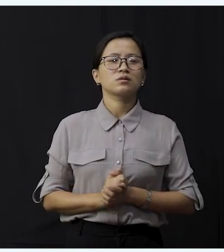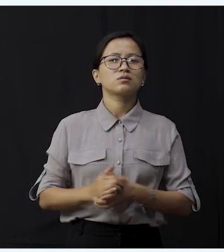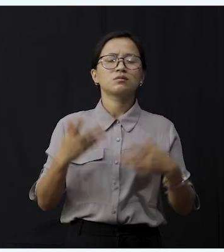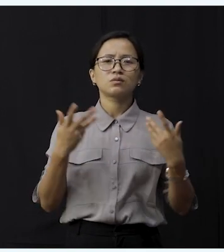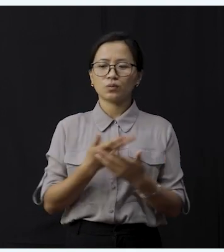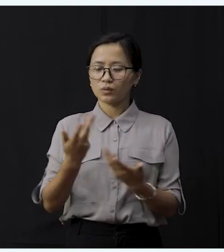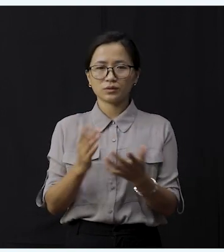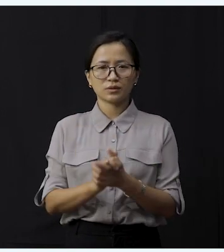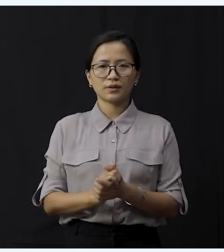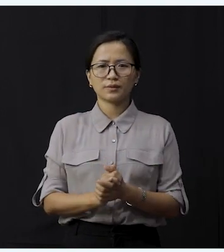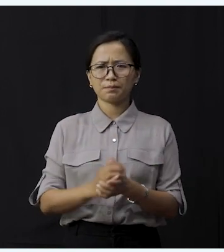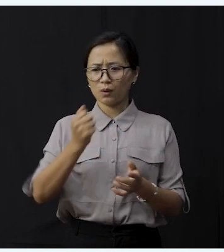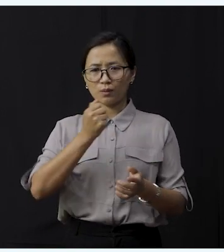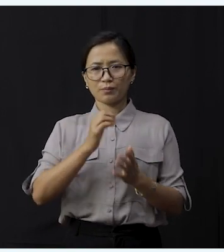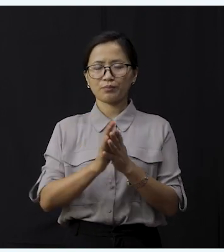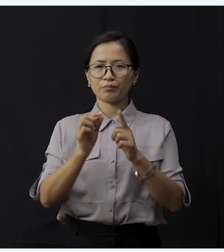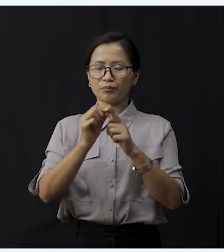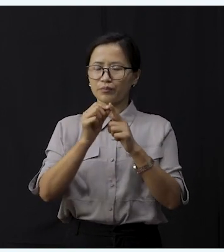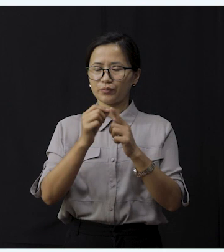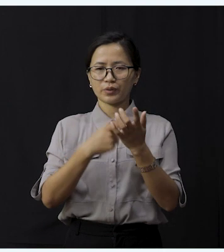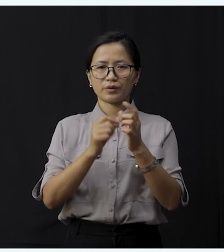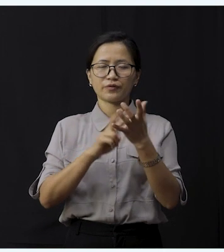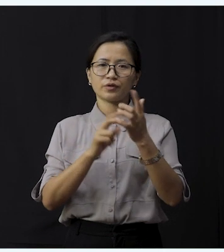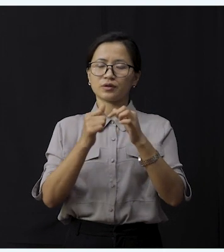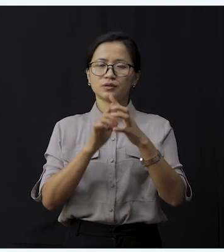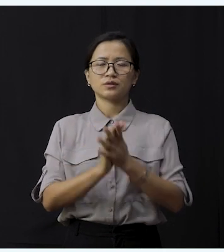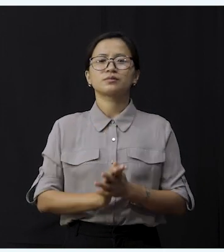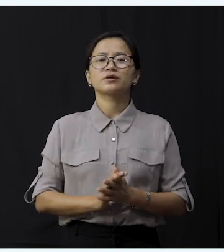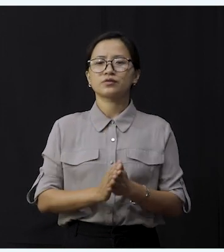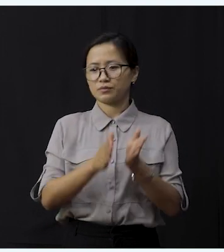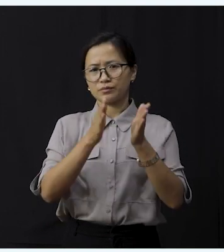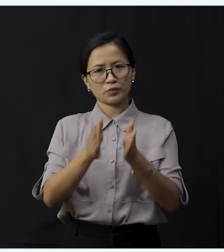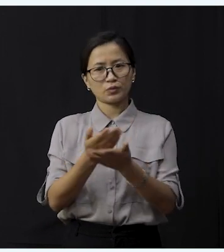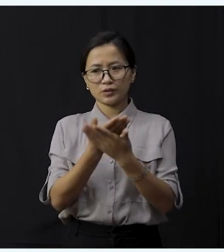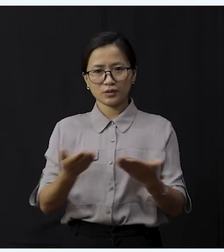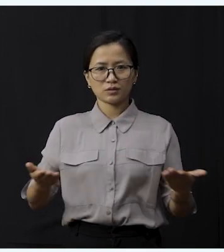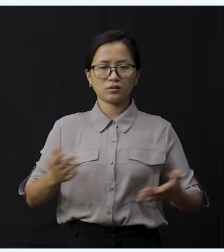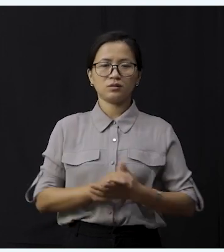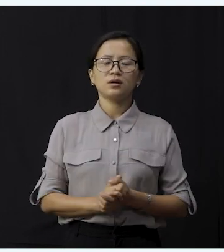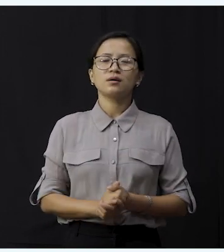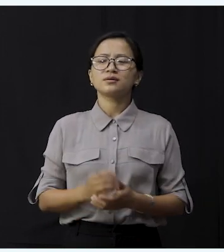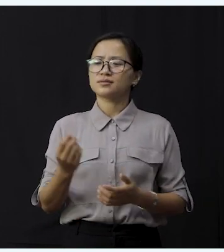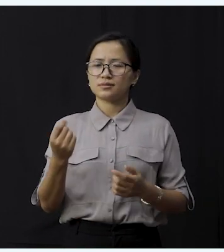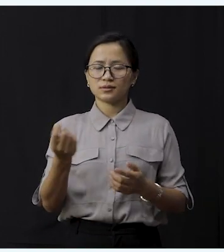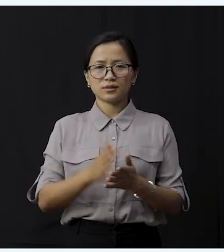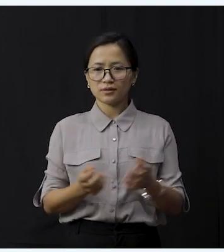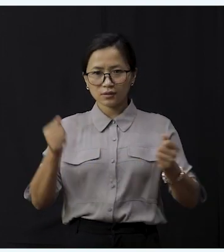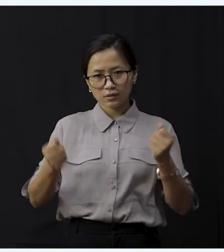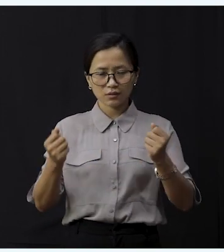Okay, so the private properties includes a furniture, okay, a car, a